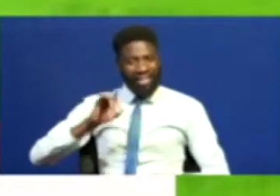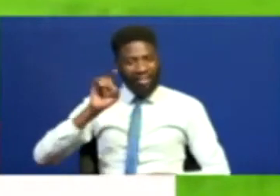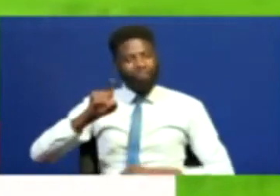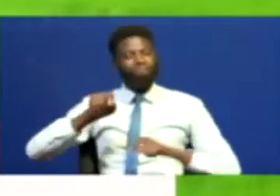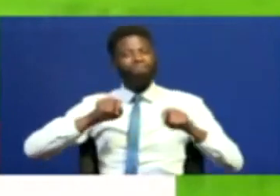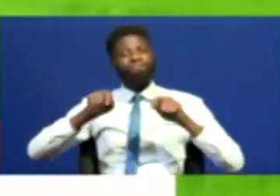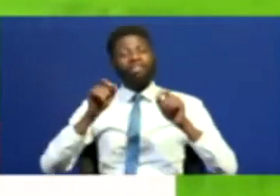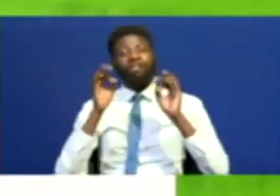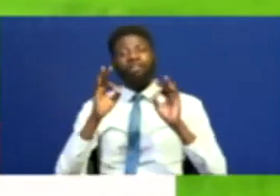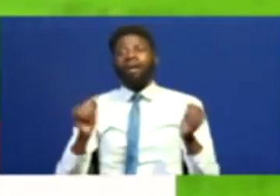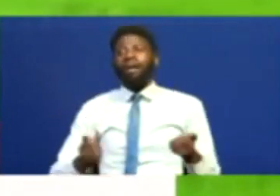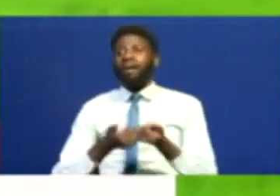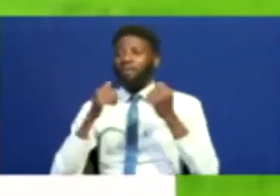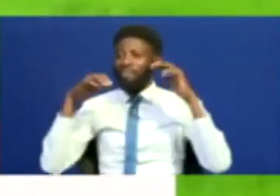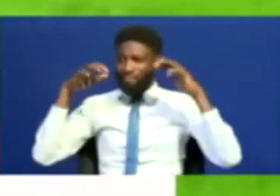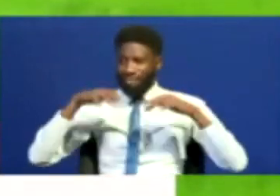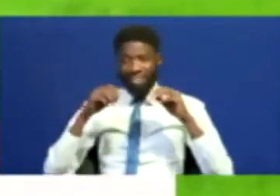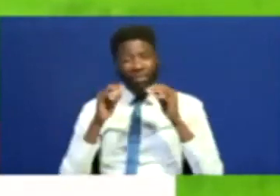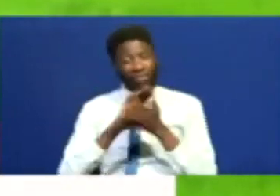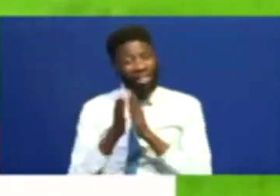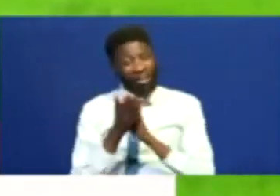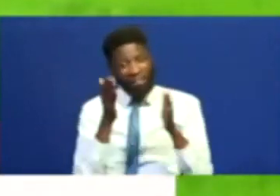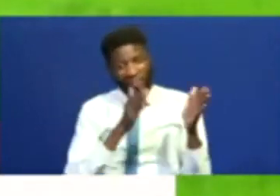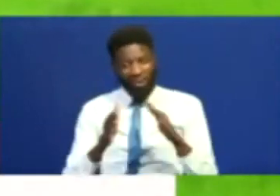in case it rains, it may really, farmers